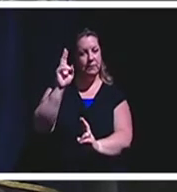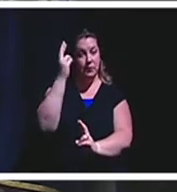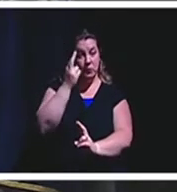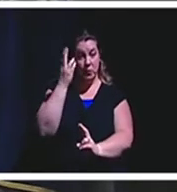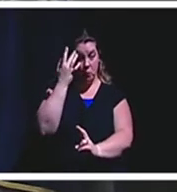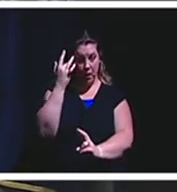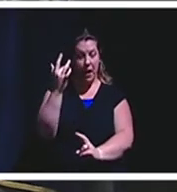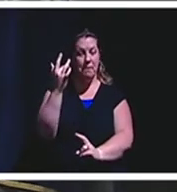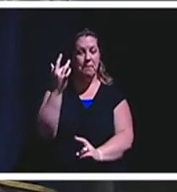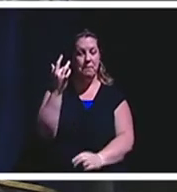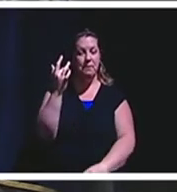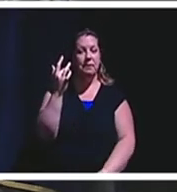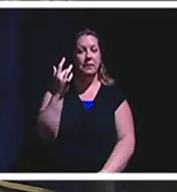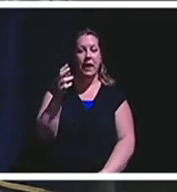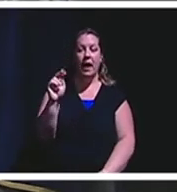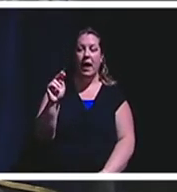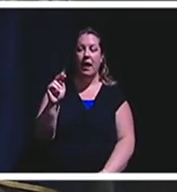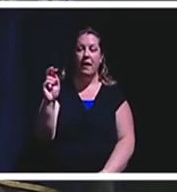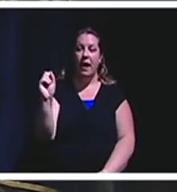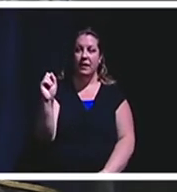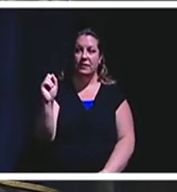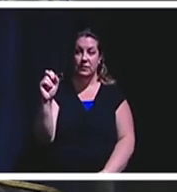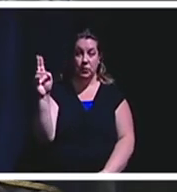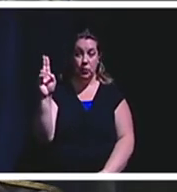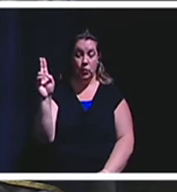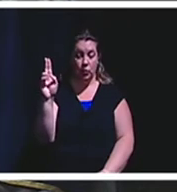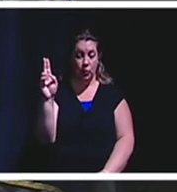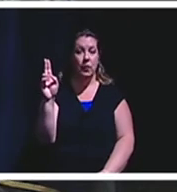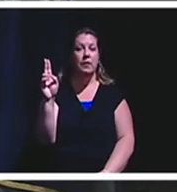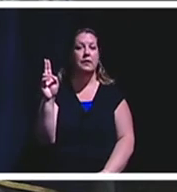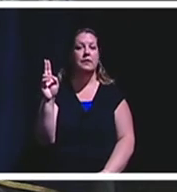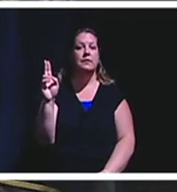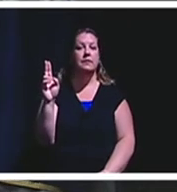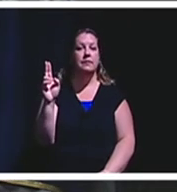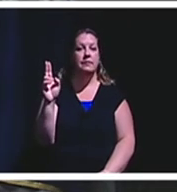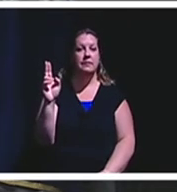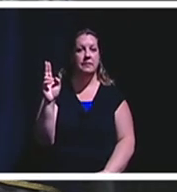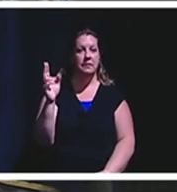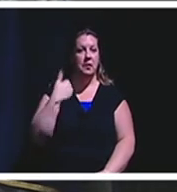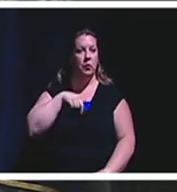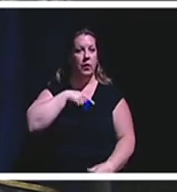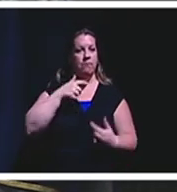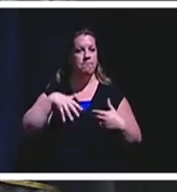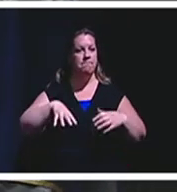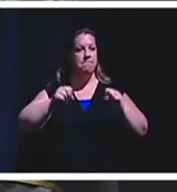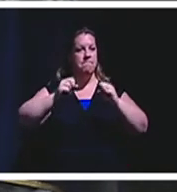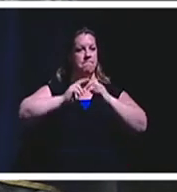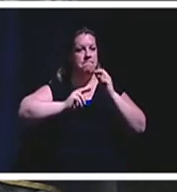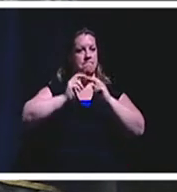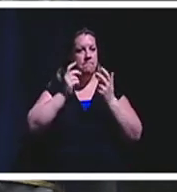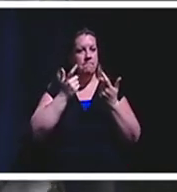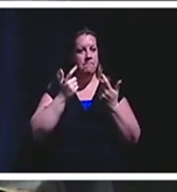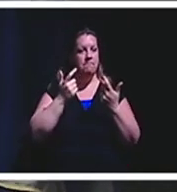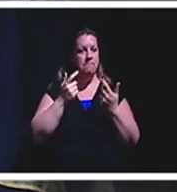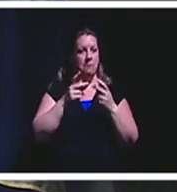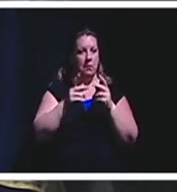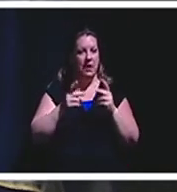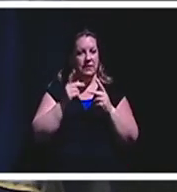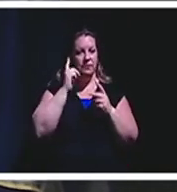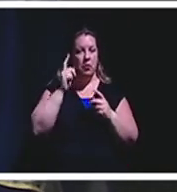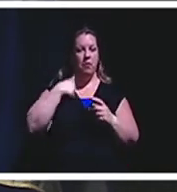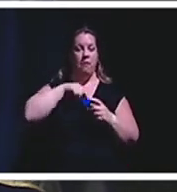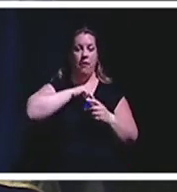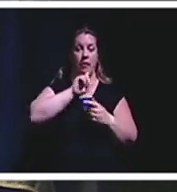indeed NSU has a place for its graduates to be publicly